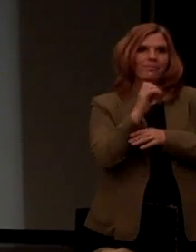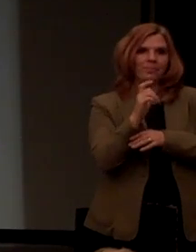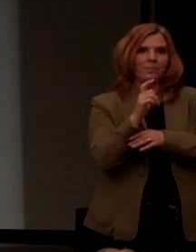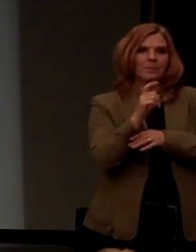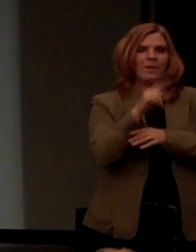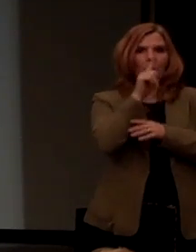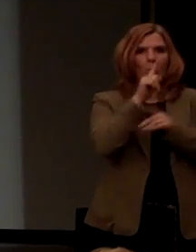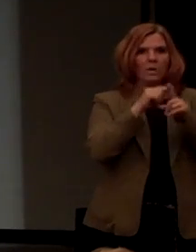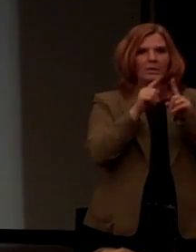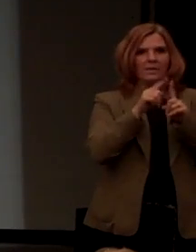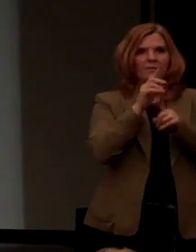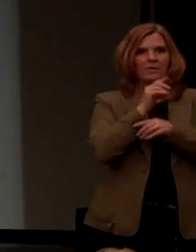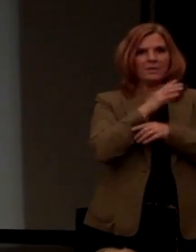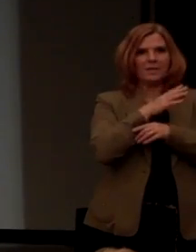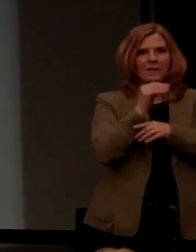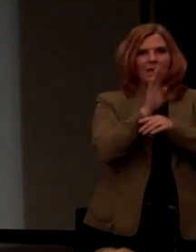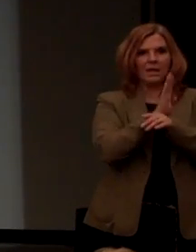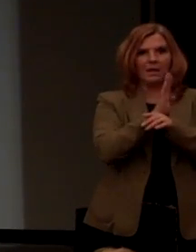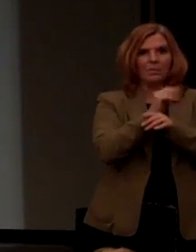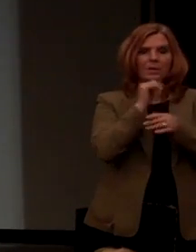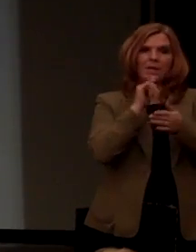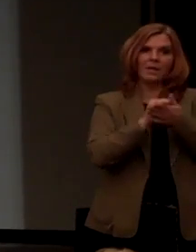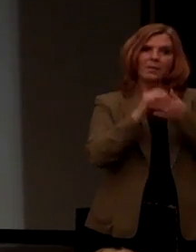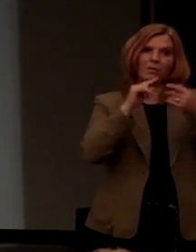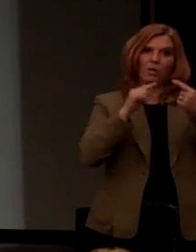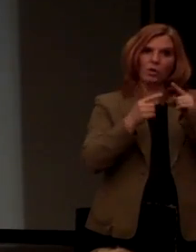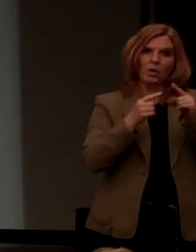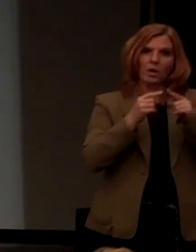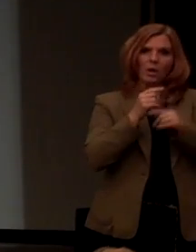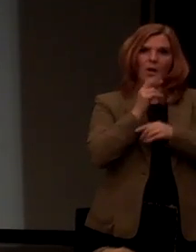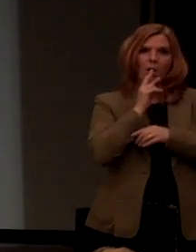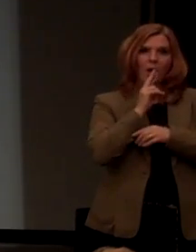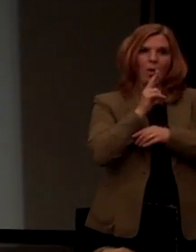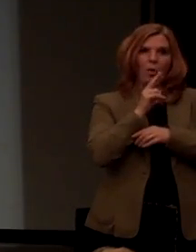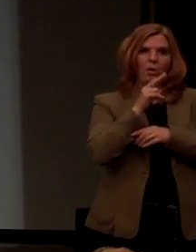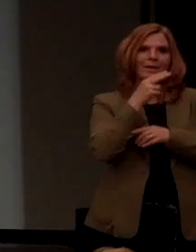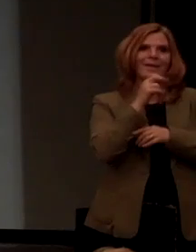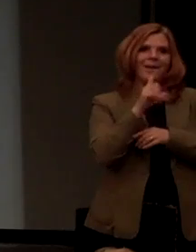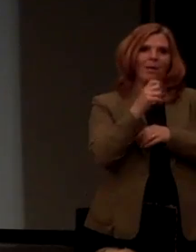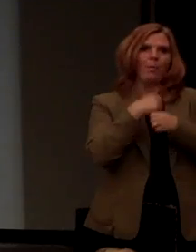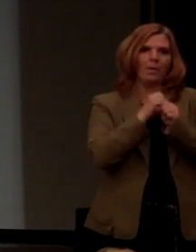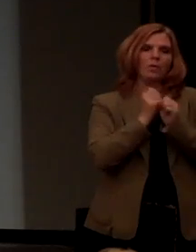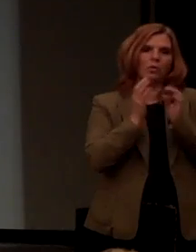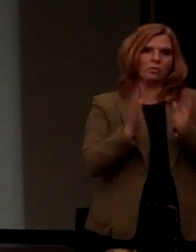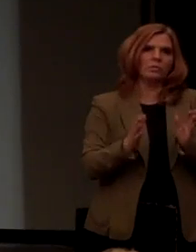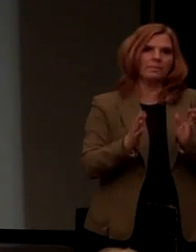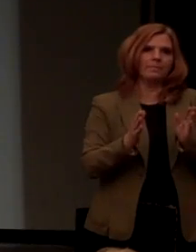And one of the differences, and the company that's going to be hurt by that, are nail manufacturers.